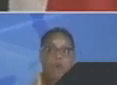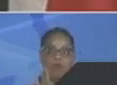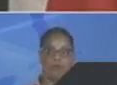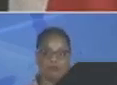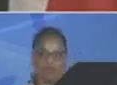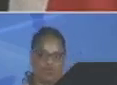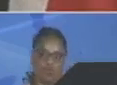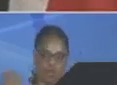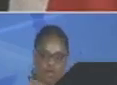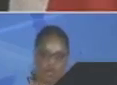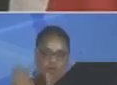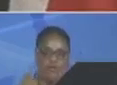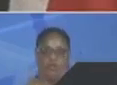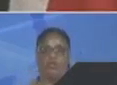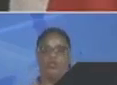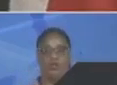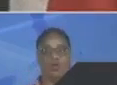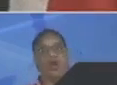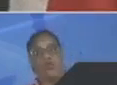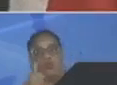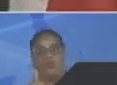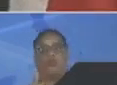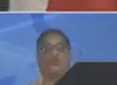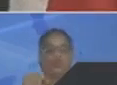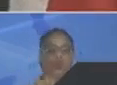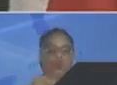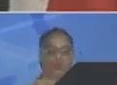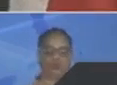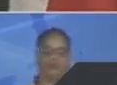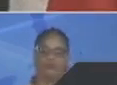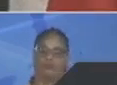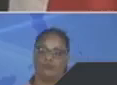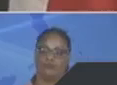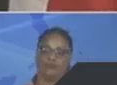2020 and 21, 22. So,